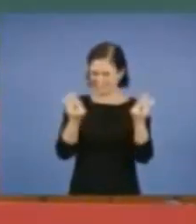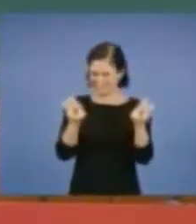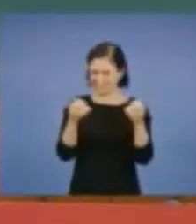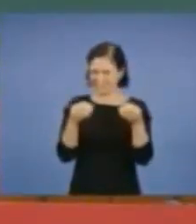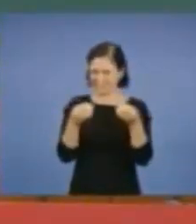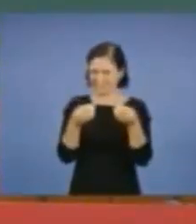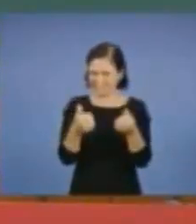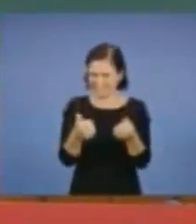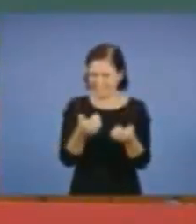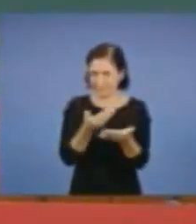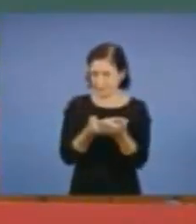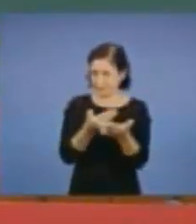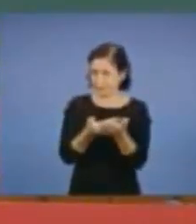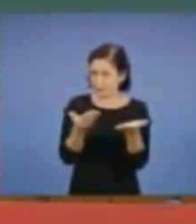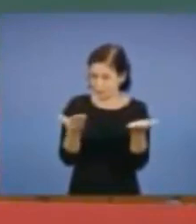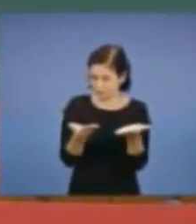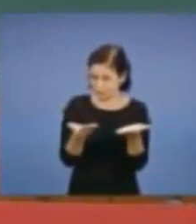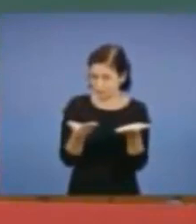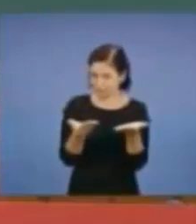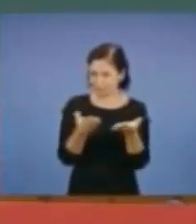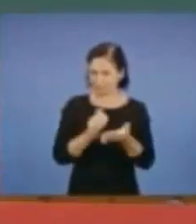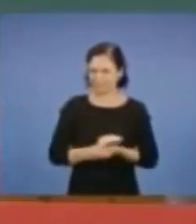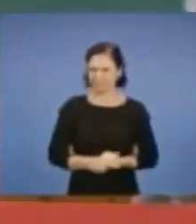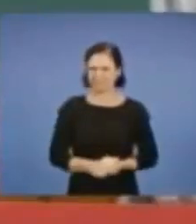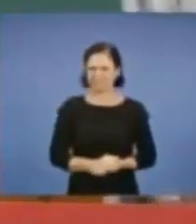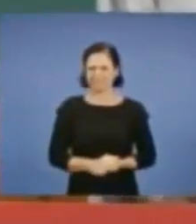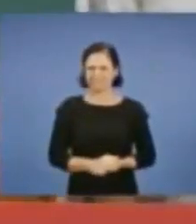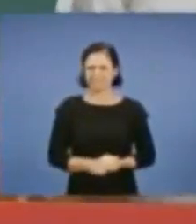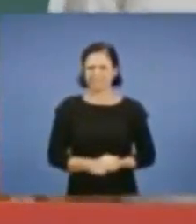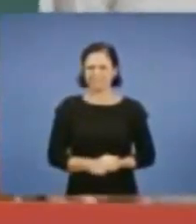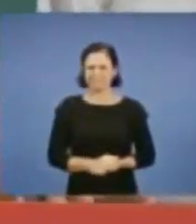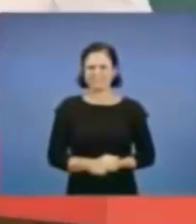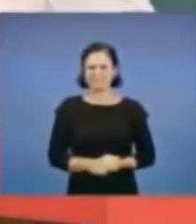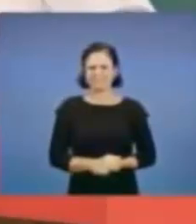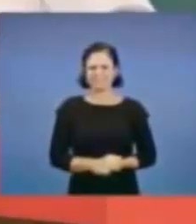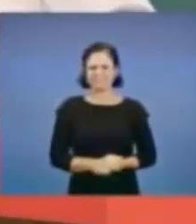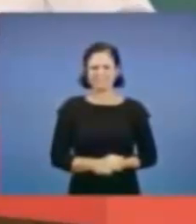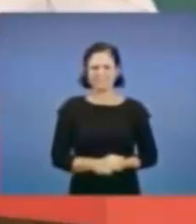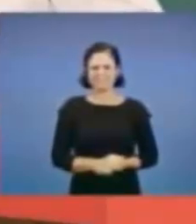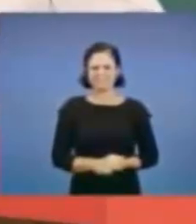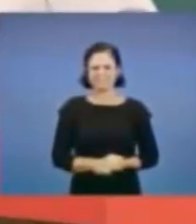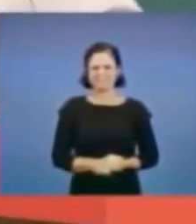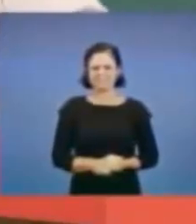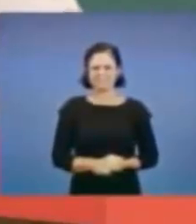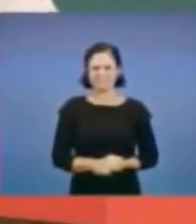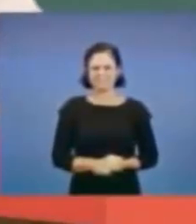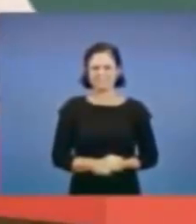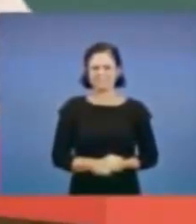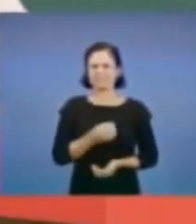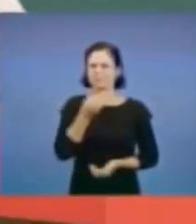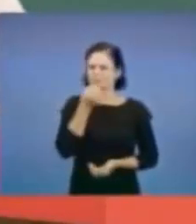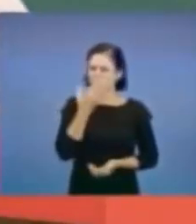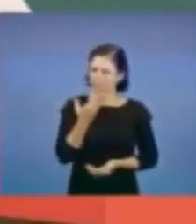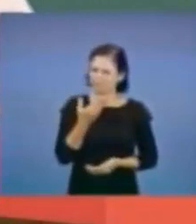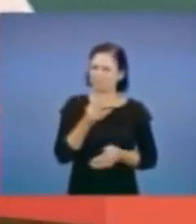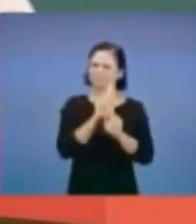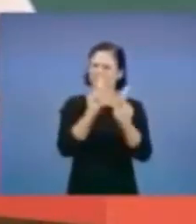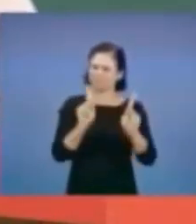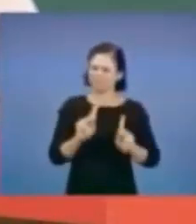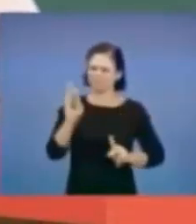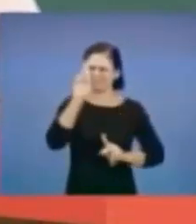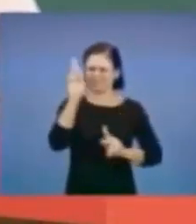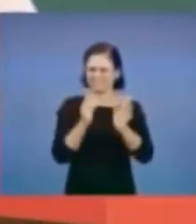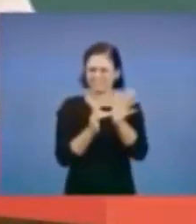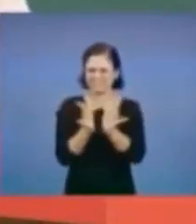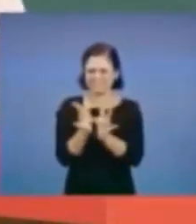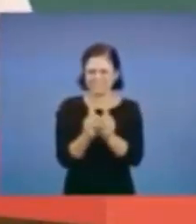comment related to the subject we're going to speak with the brethren about these questions in the morning. Our brethren,